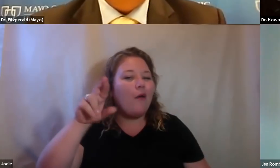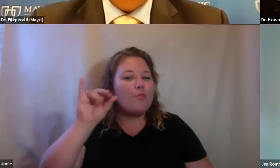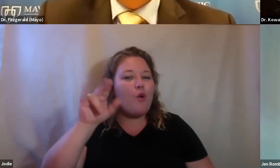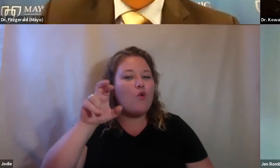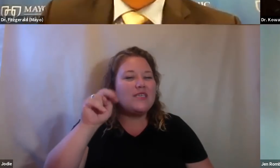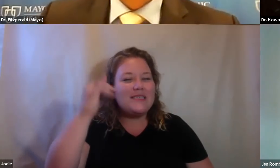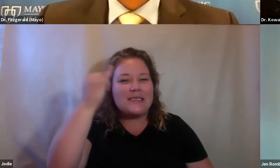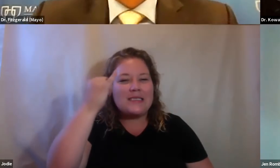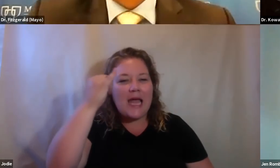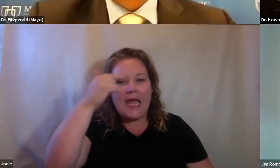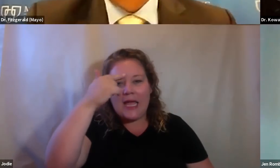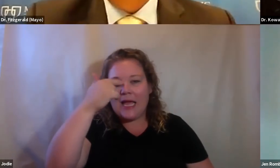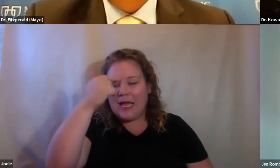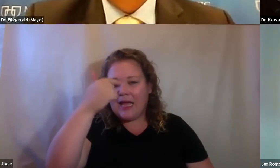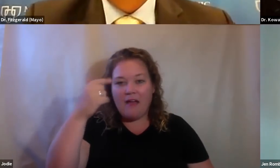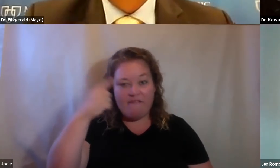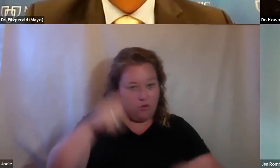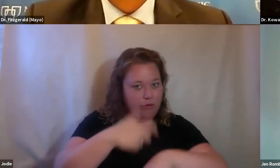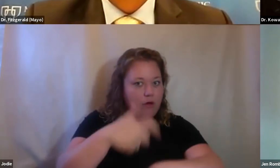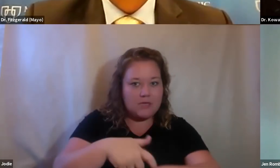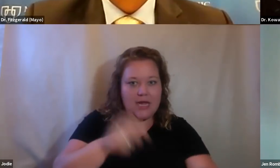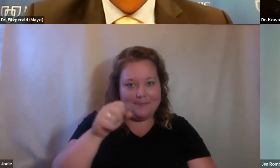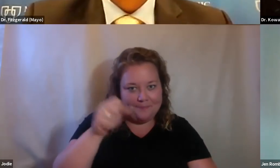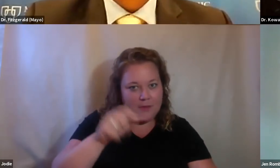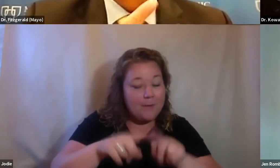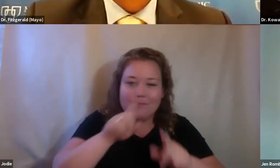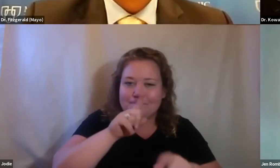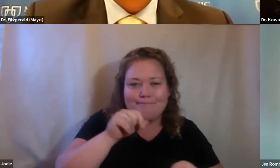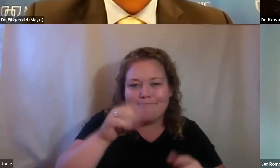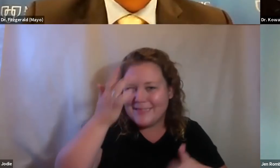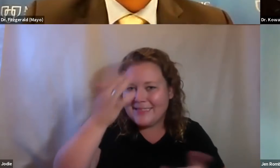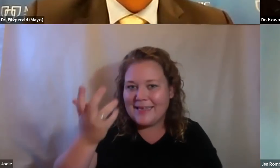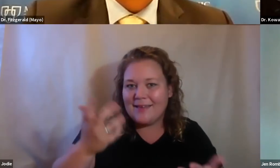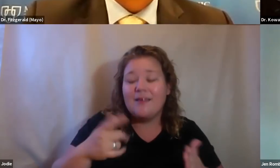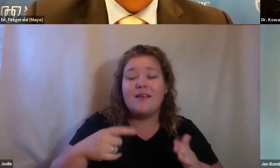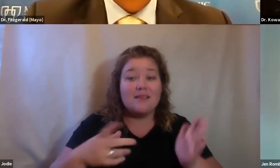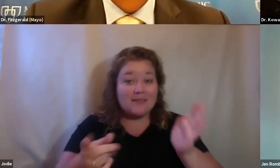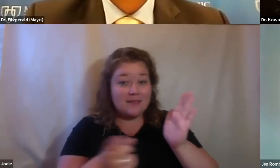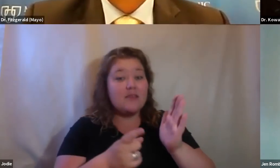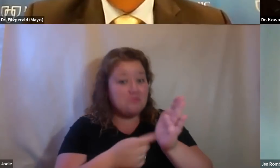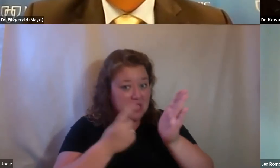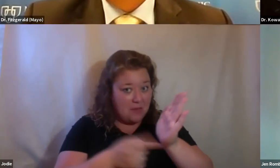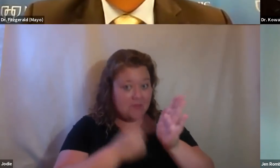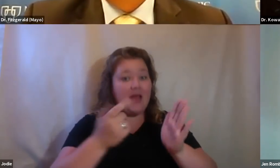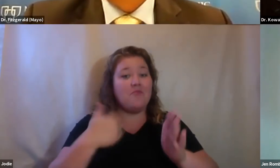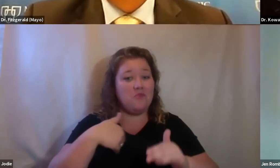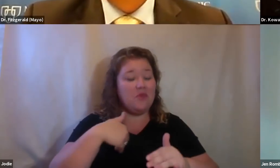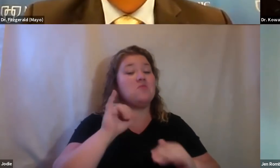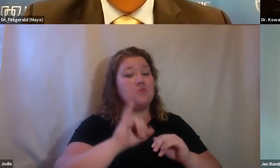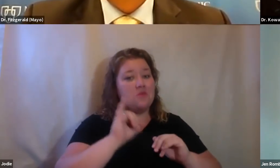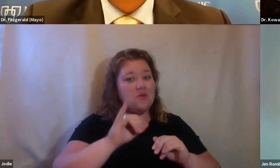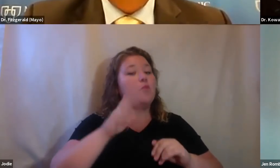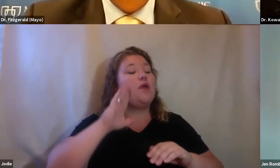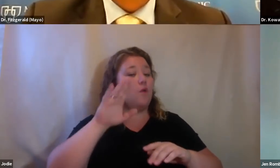And we've even had some people that have, you have to have 2 positive or 2 negative tests before you can leave our